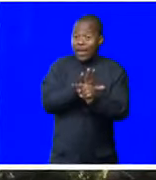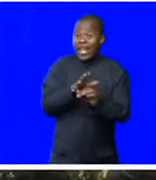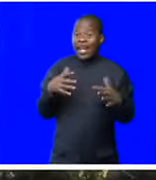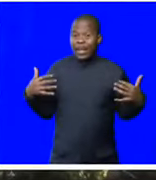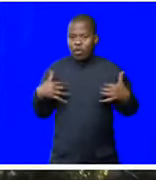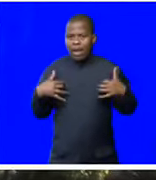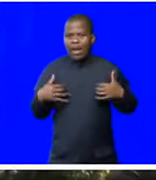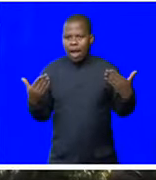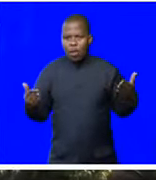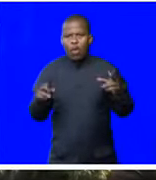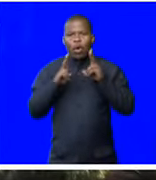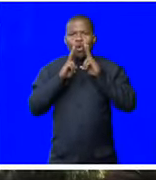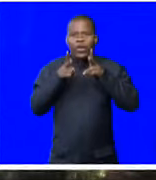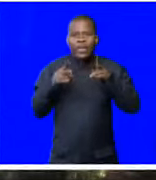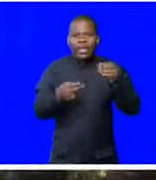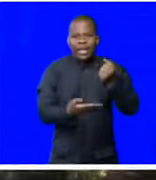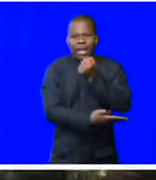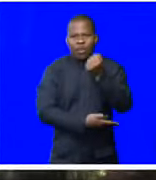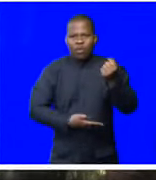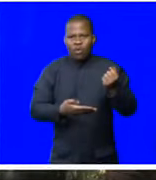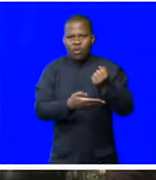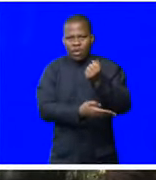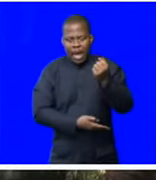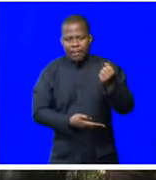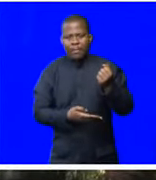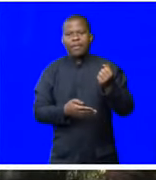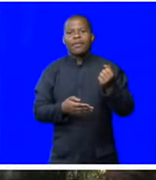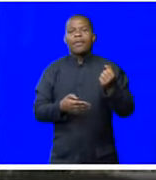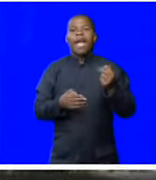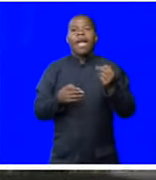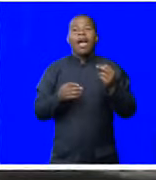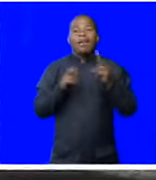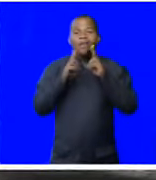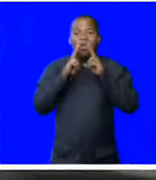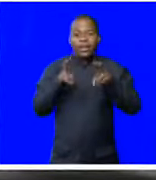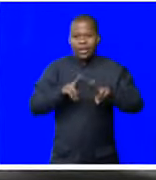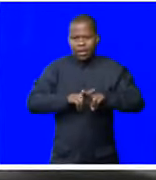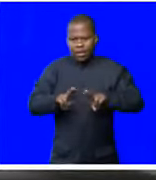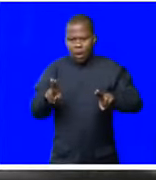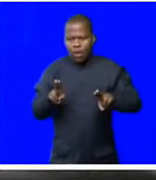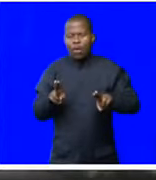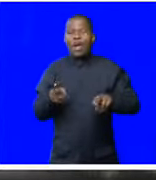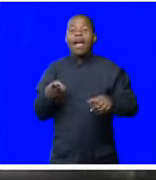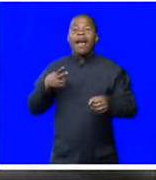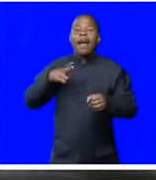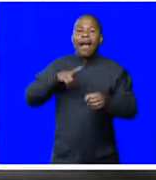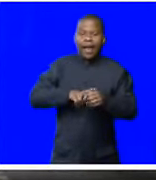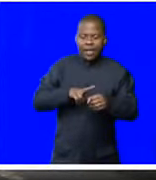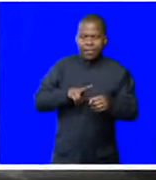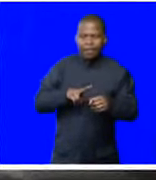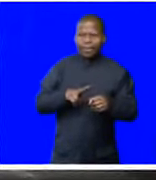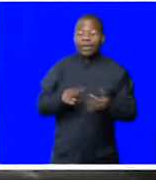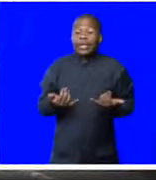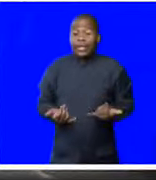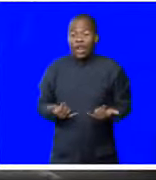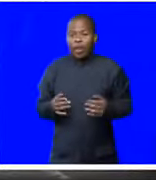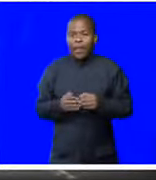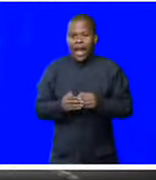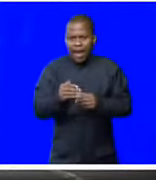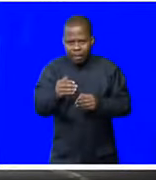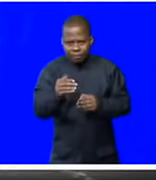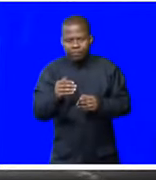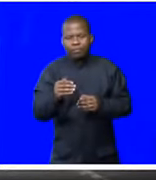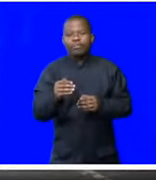and the recent unrest, they were forced to hold their visits to communities, but following the recent cases of inmates being unaccepted